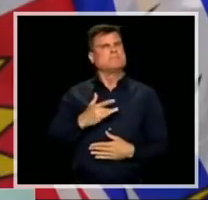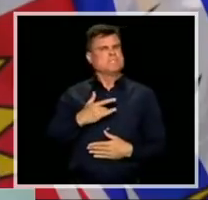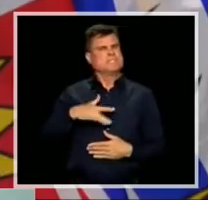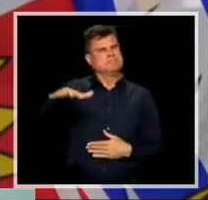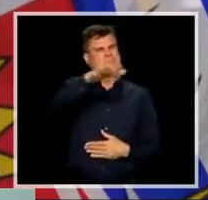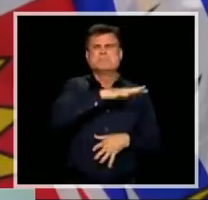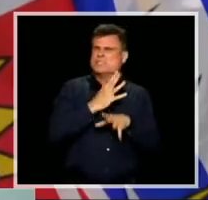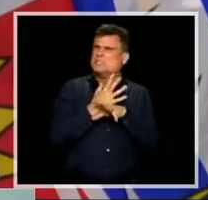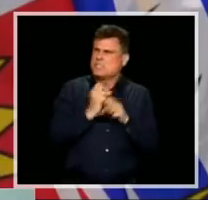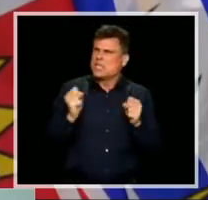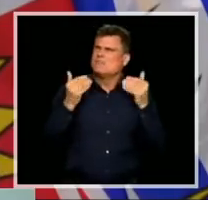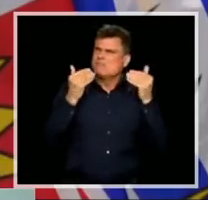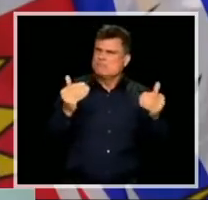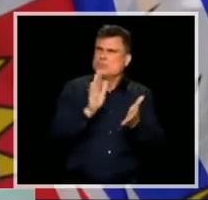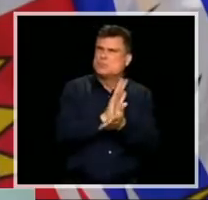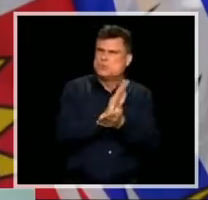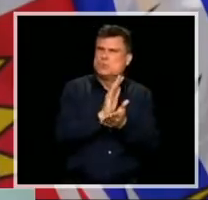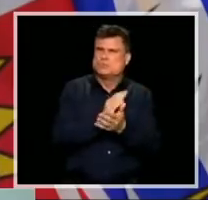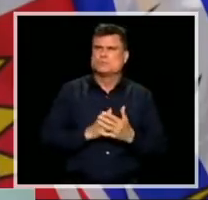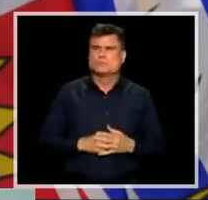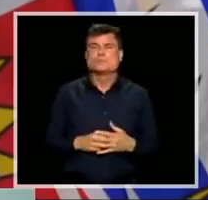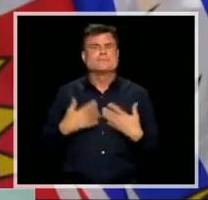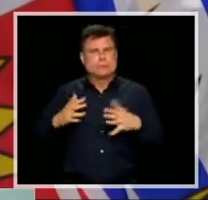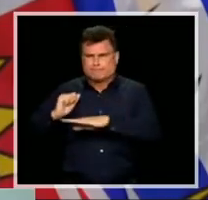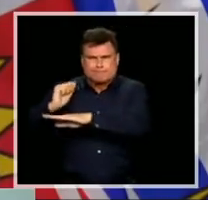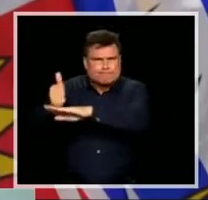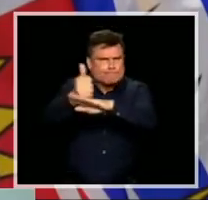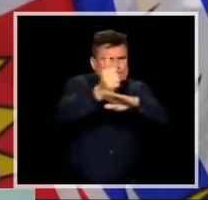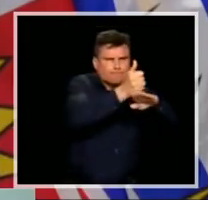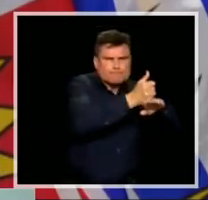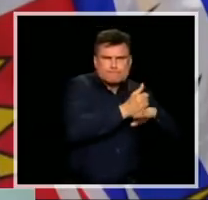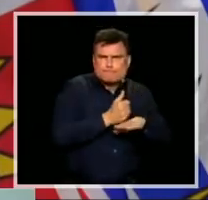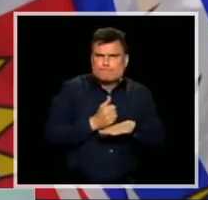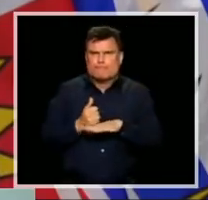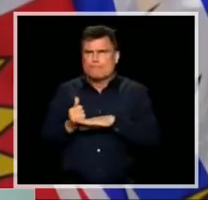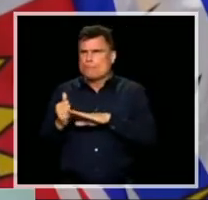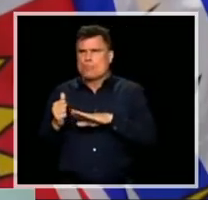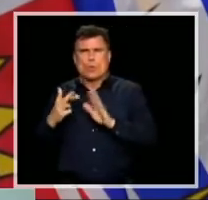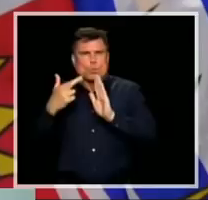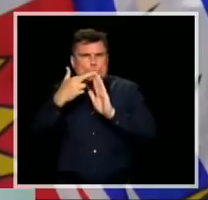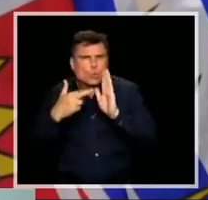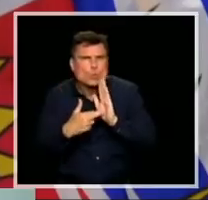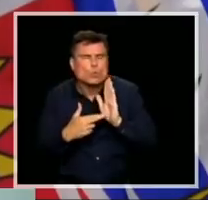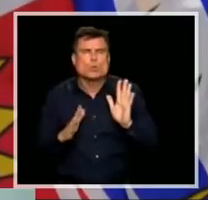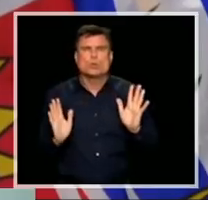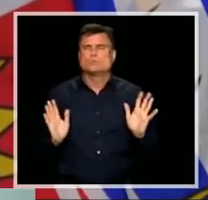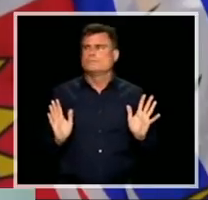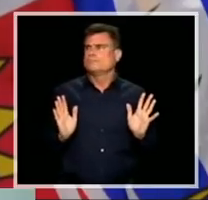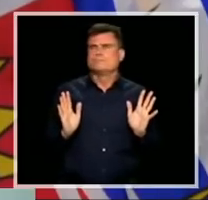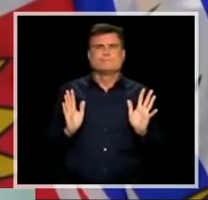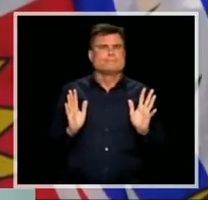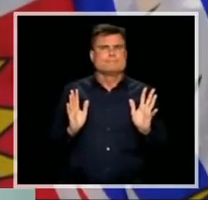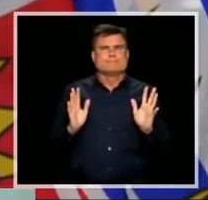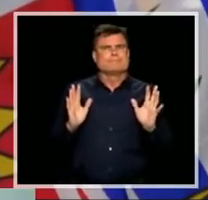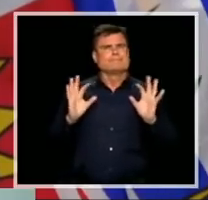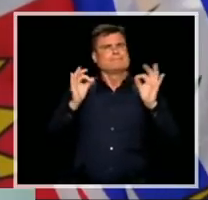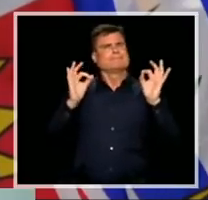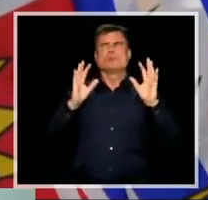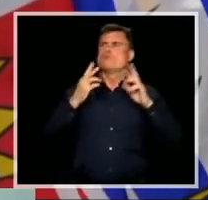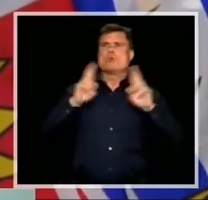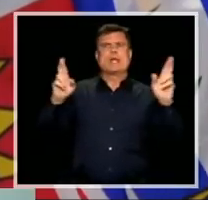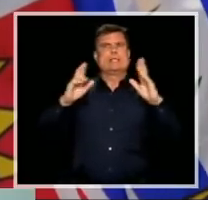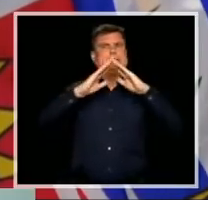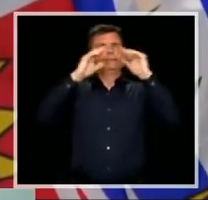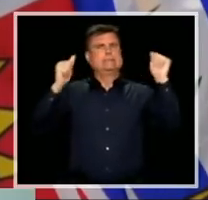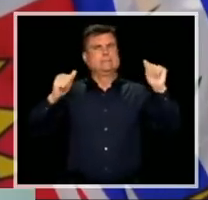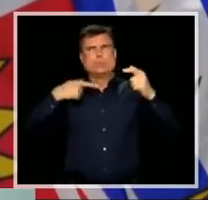very low infectious rate in children, and that children mostly have milder symptoms, and that's a good thing too. We also know